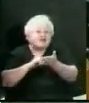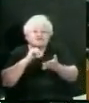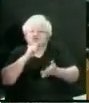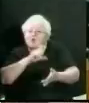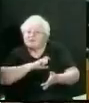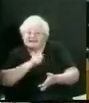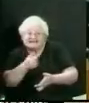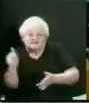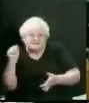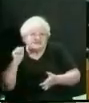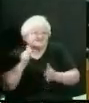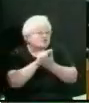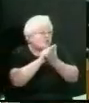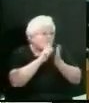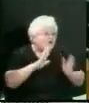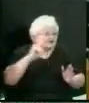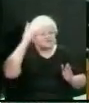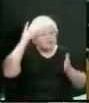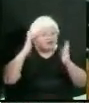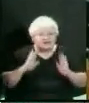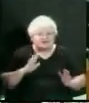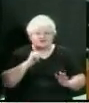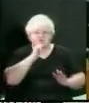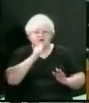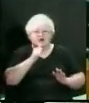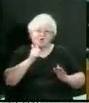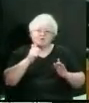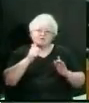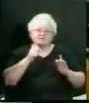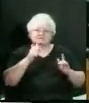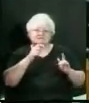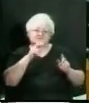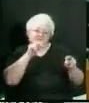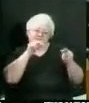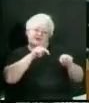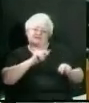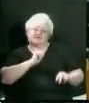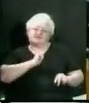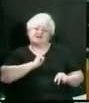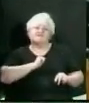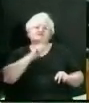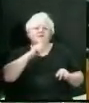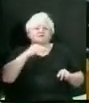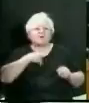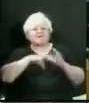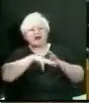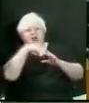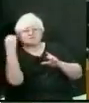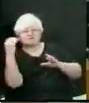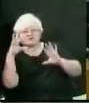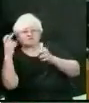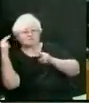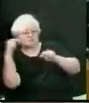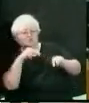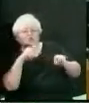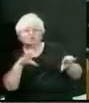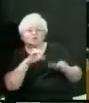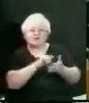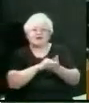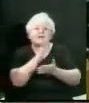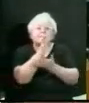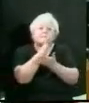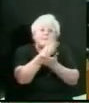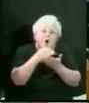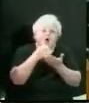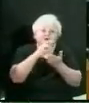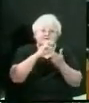themselves or lawyers or politicians. You have to have another mechanism of doing that. And part of a comprehensive plan to